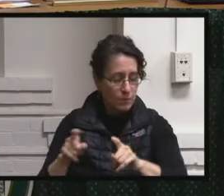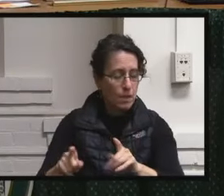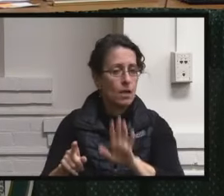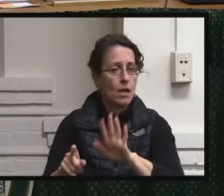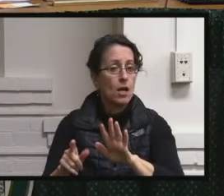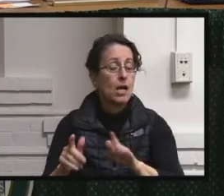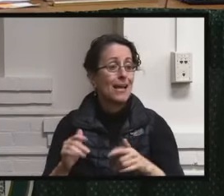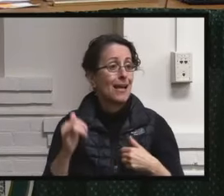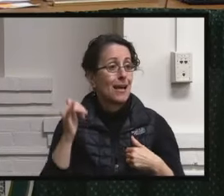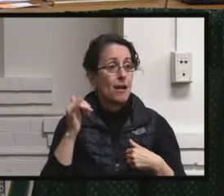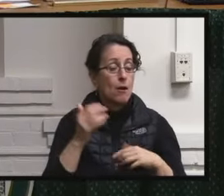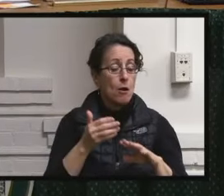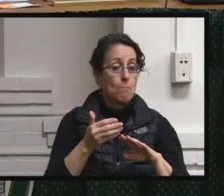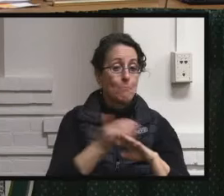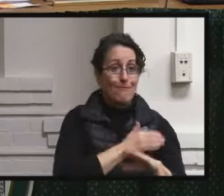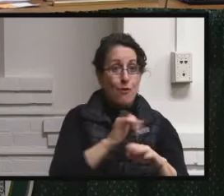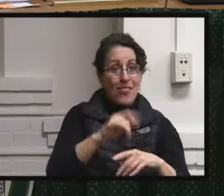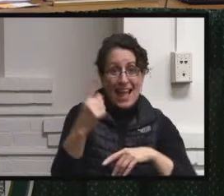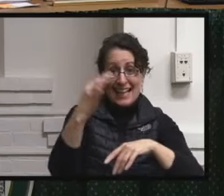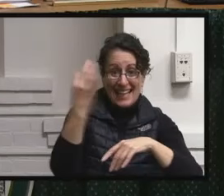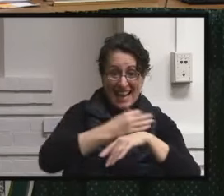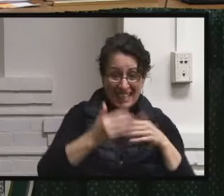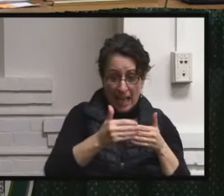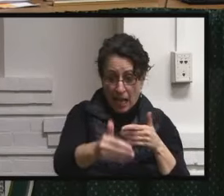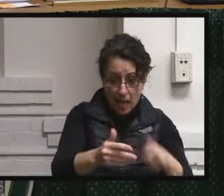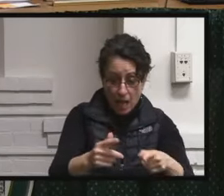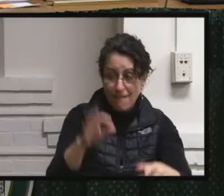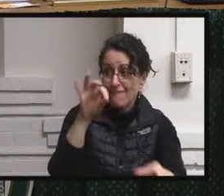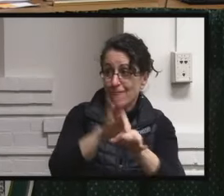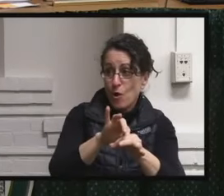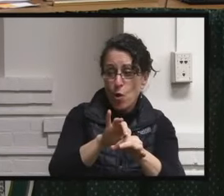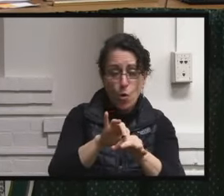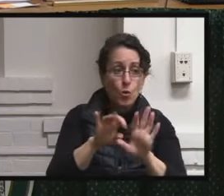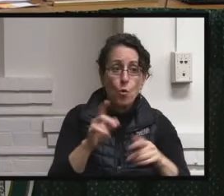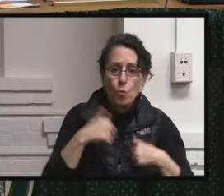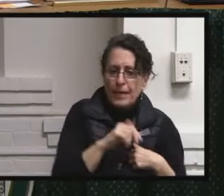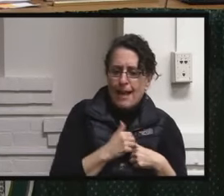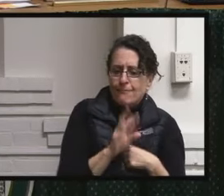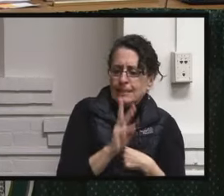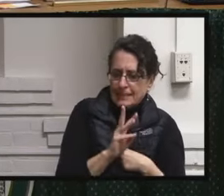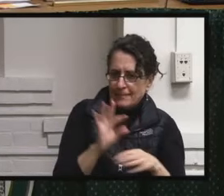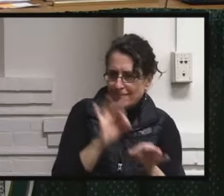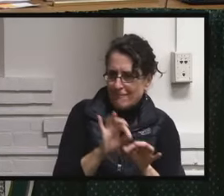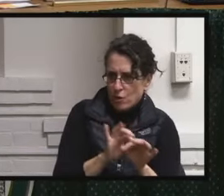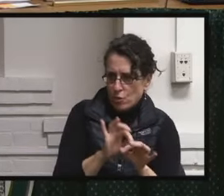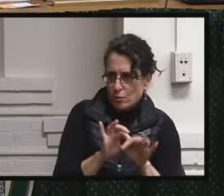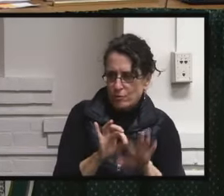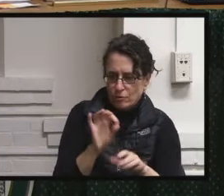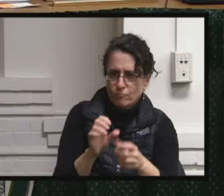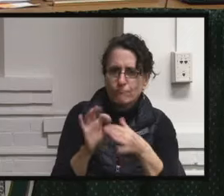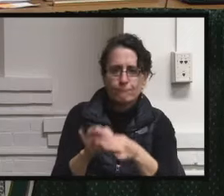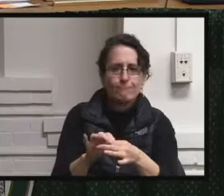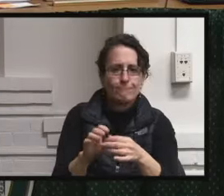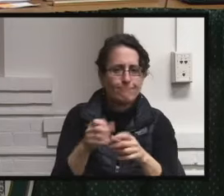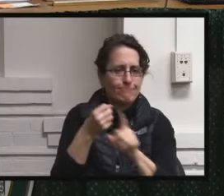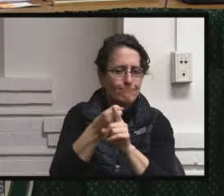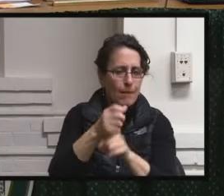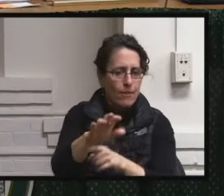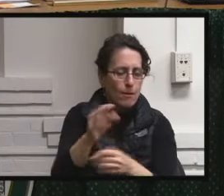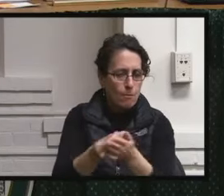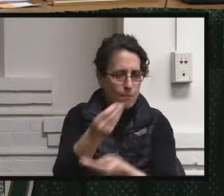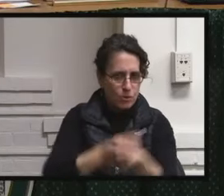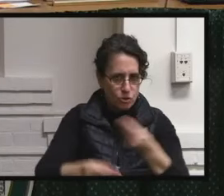before we as a town are voting, are casting our 6 votes with respect to the Wyndham Solid Waste Management District budget, we